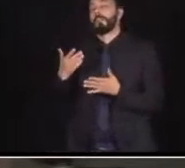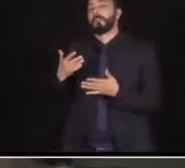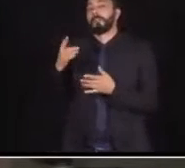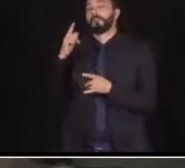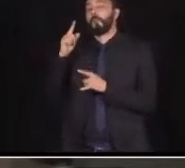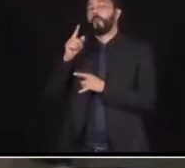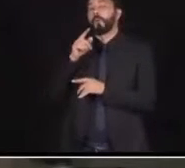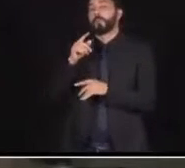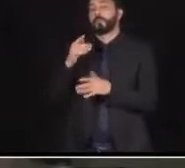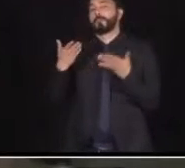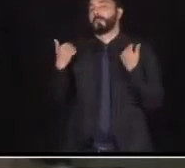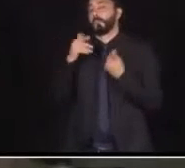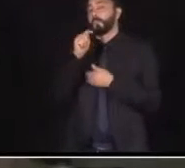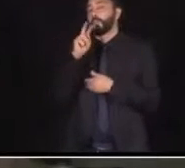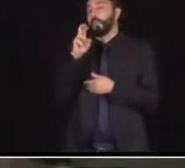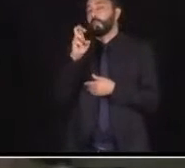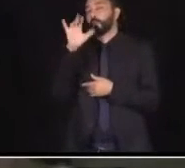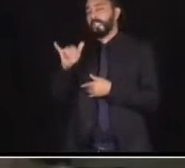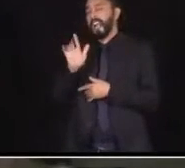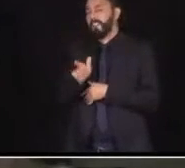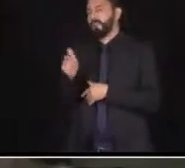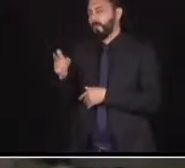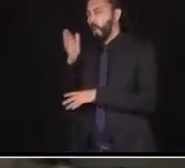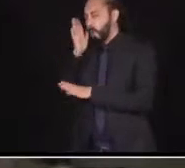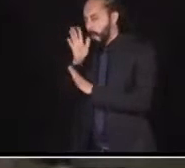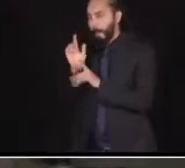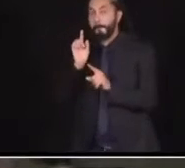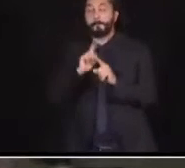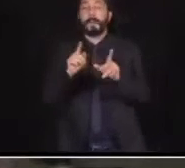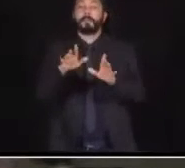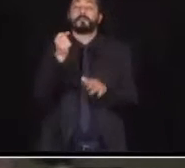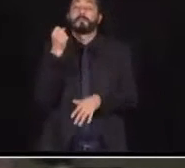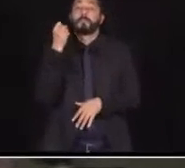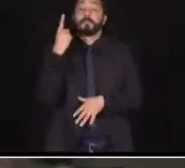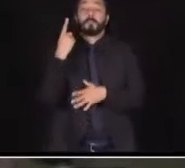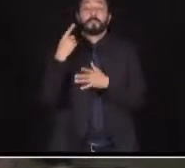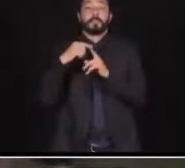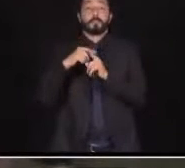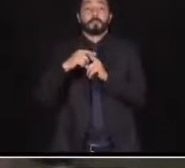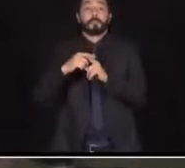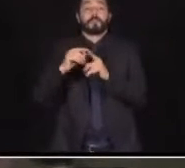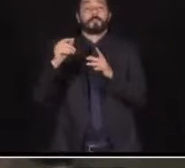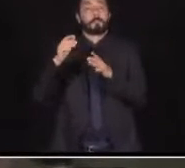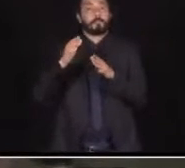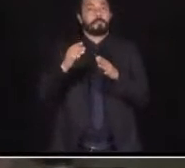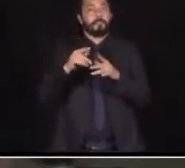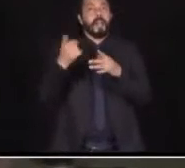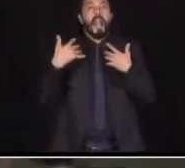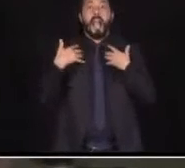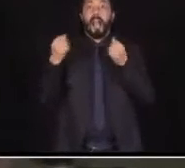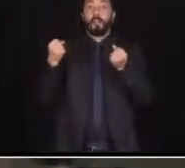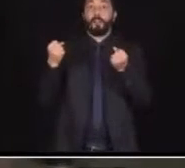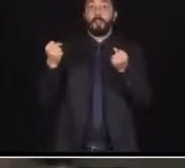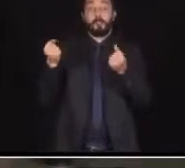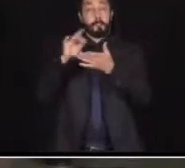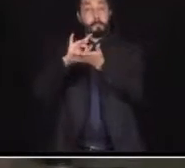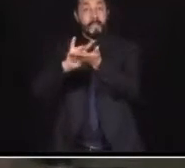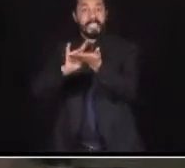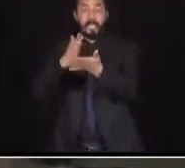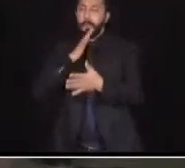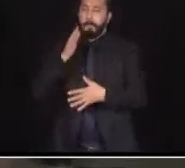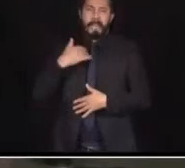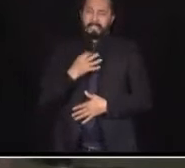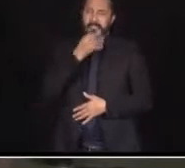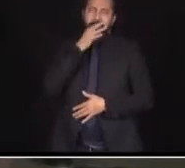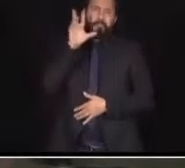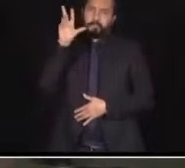There's a few things I always say. I understand economics. Health is not my forte. I let the experts tell me about the health. But economics,